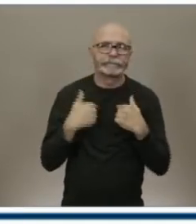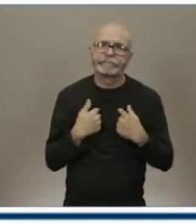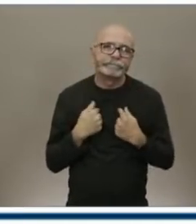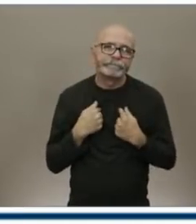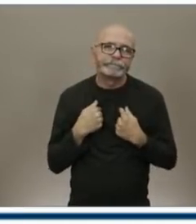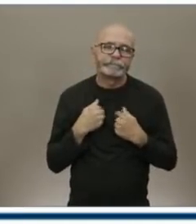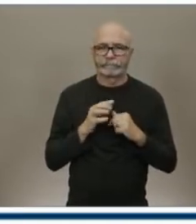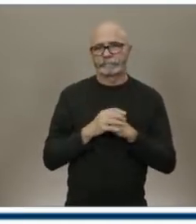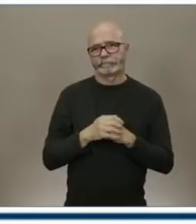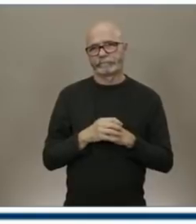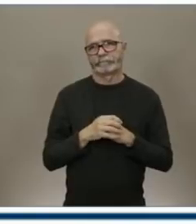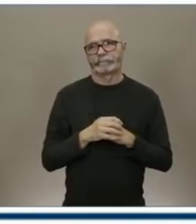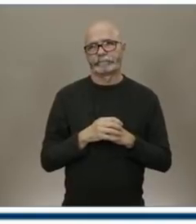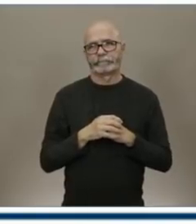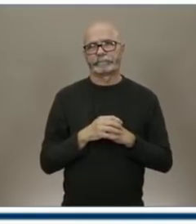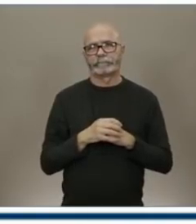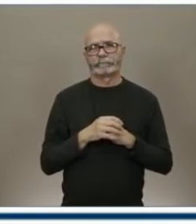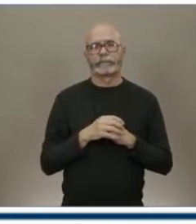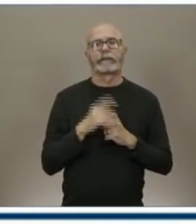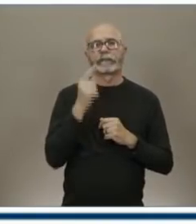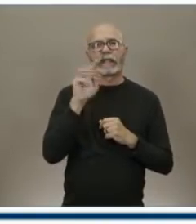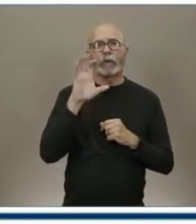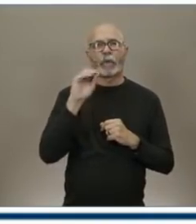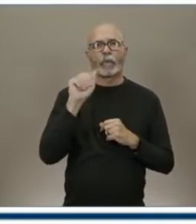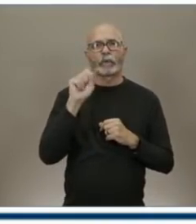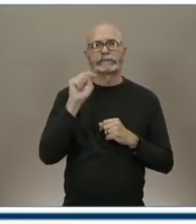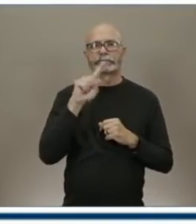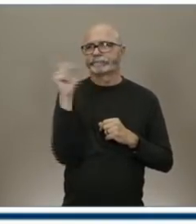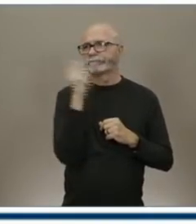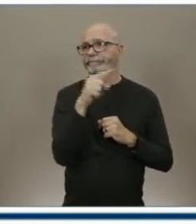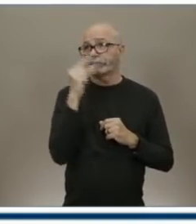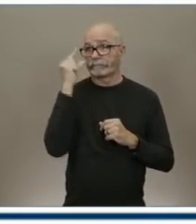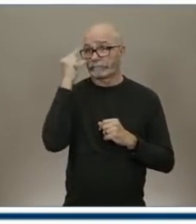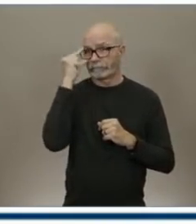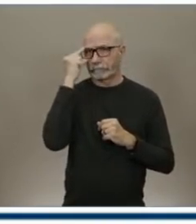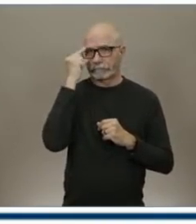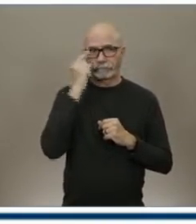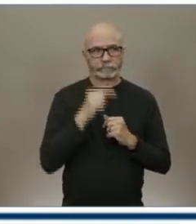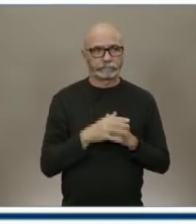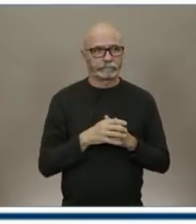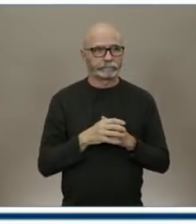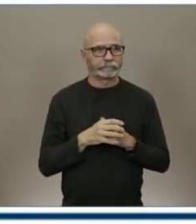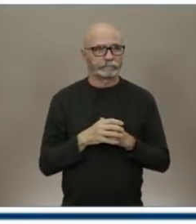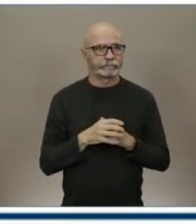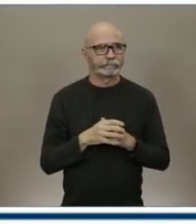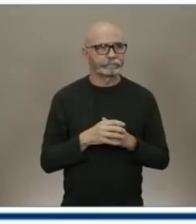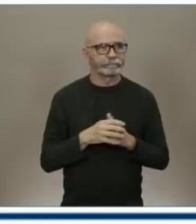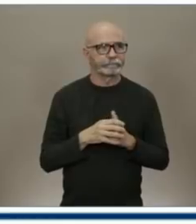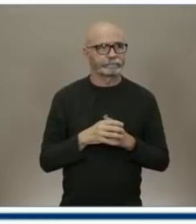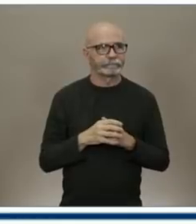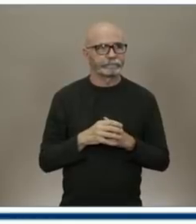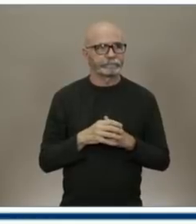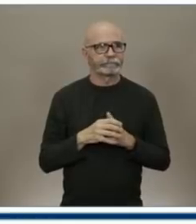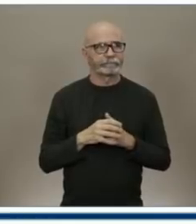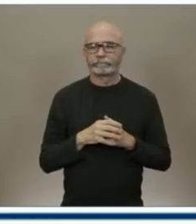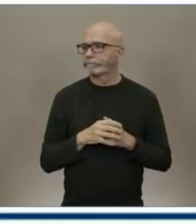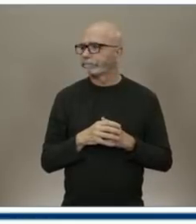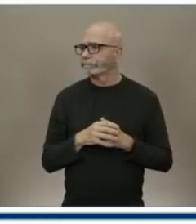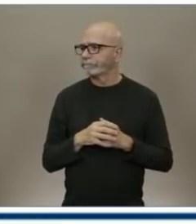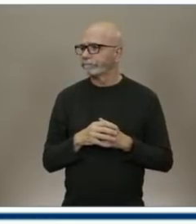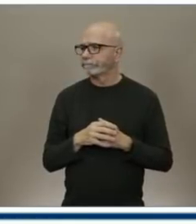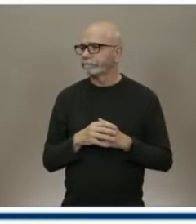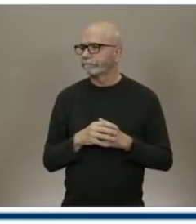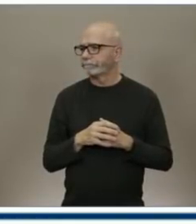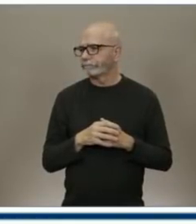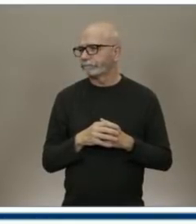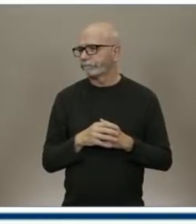Coast. Thank you. My question is about the vaccine and travel. So as we're rolling out